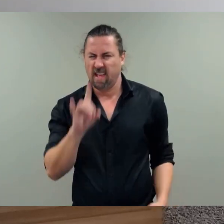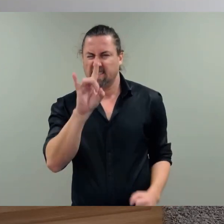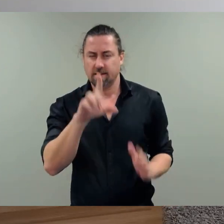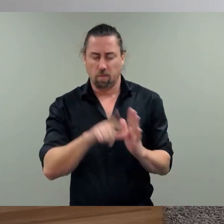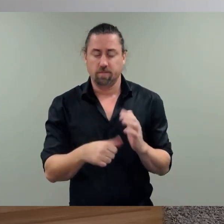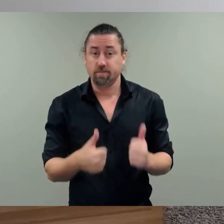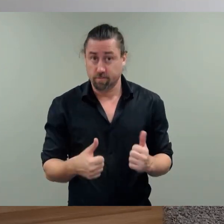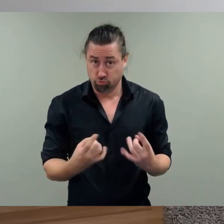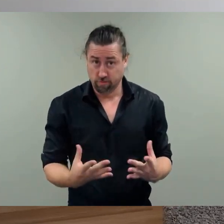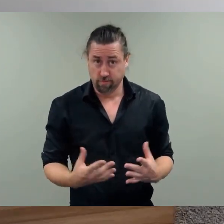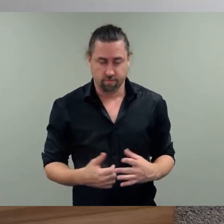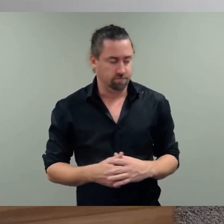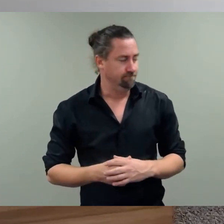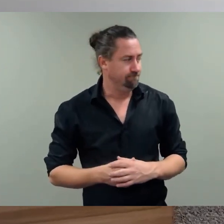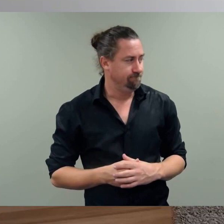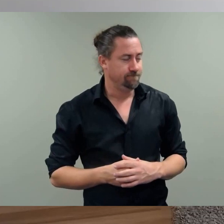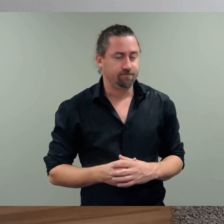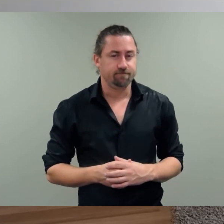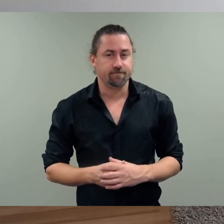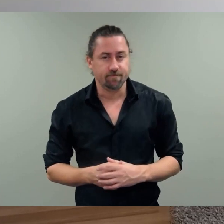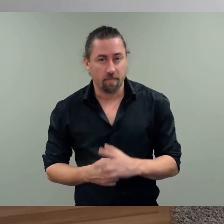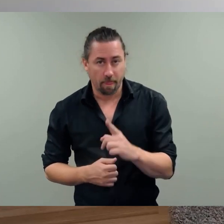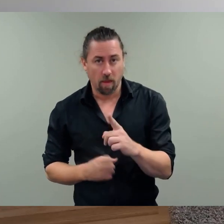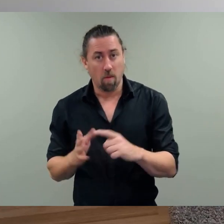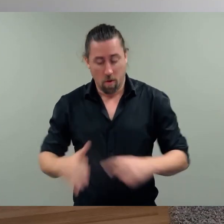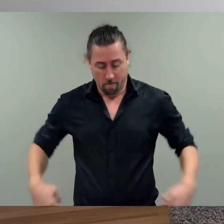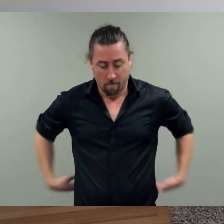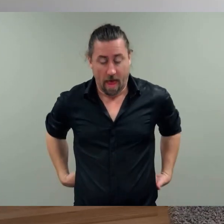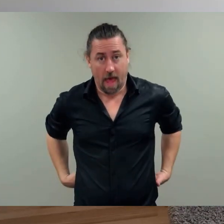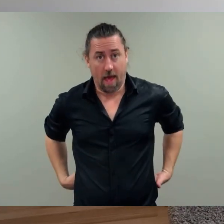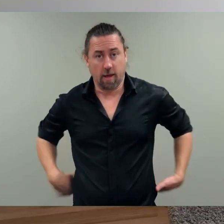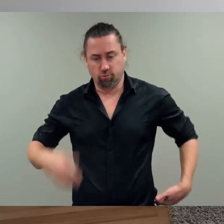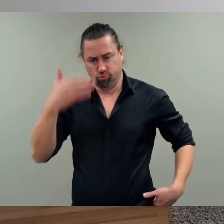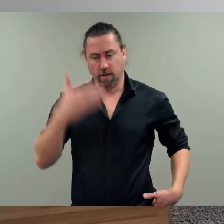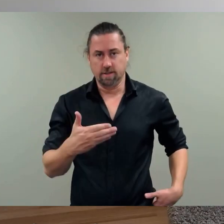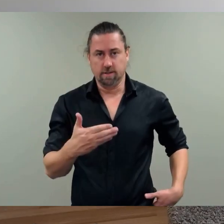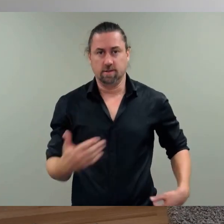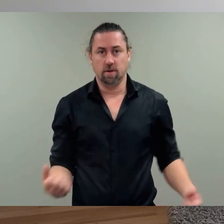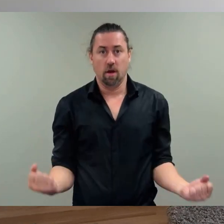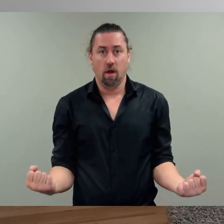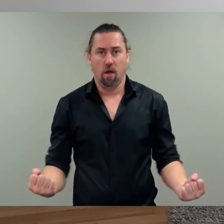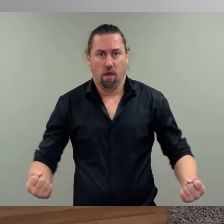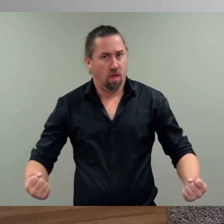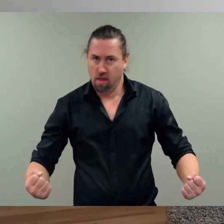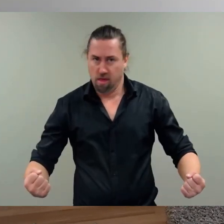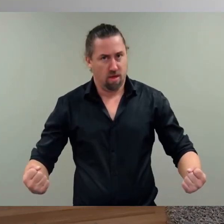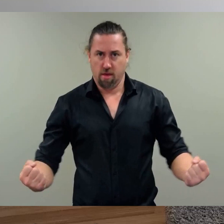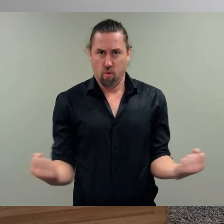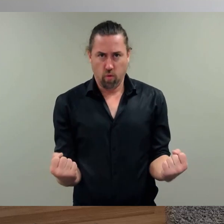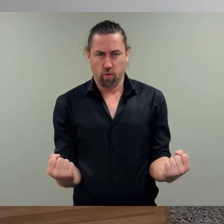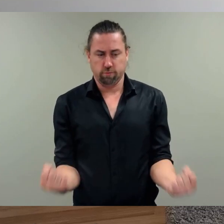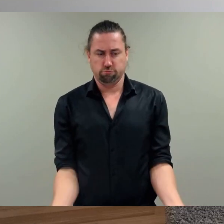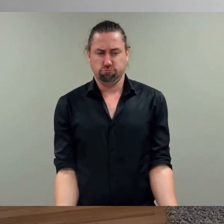10 times. Let's go. Remember, keep that back nice and straight, and you don't want to let your elbows leave